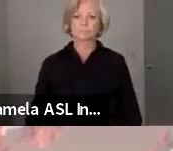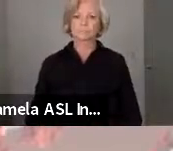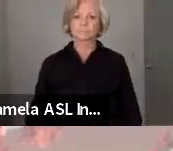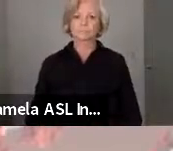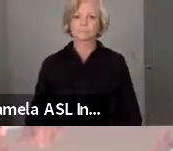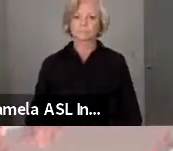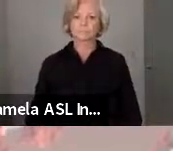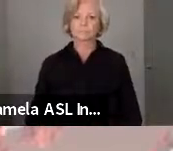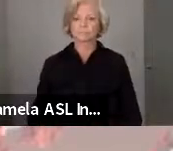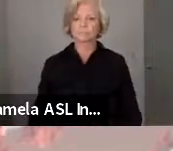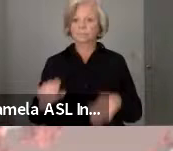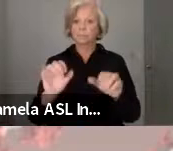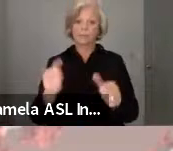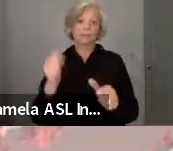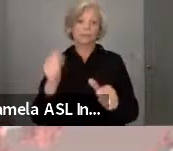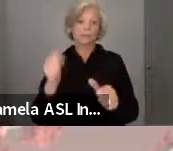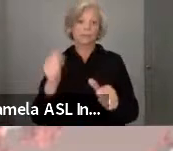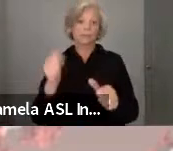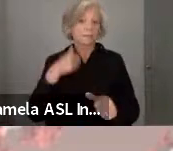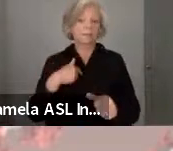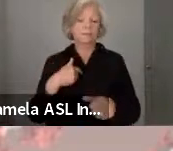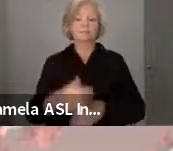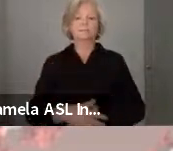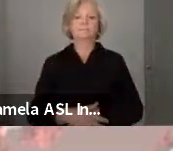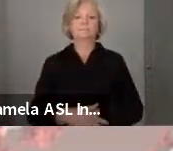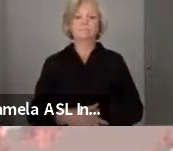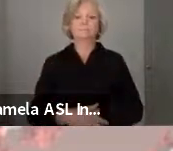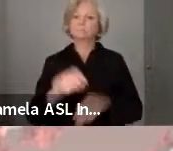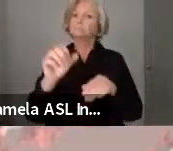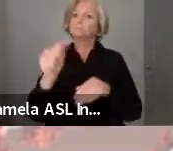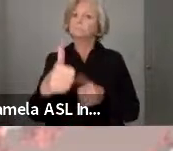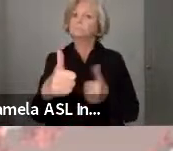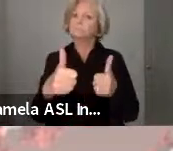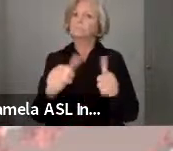Can you still hear me? Yeah, we can still hear you.